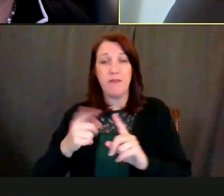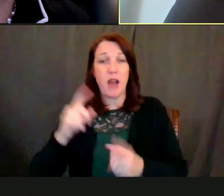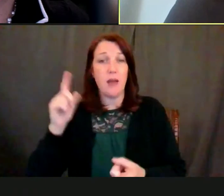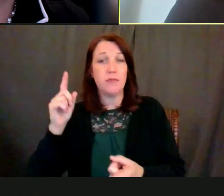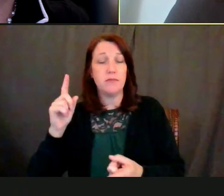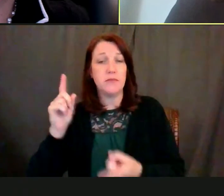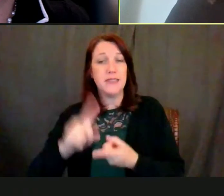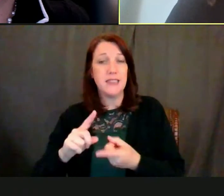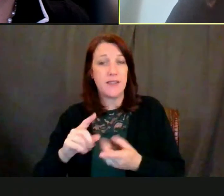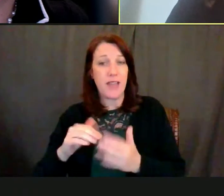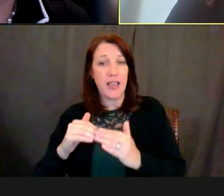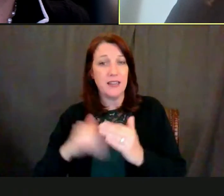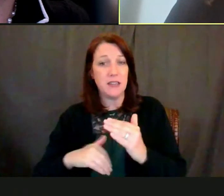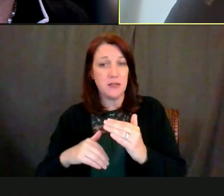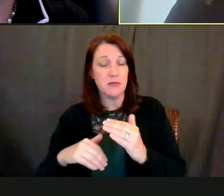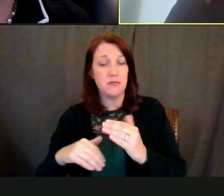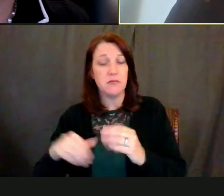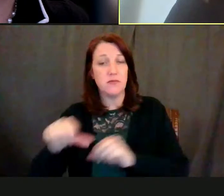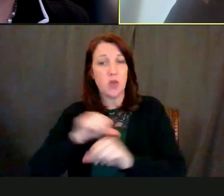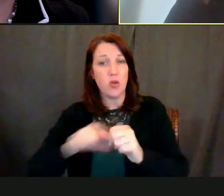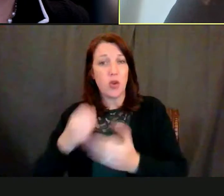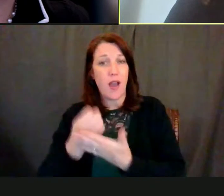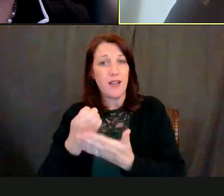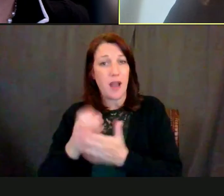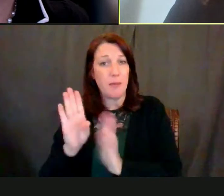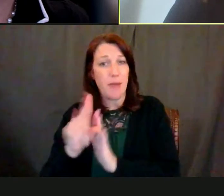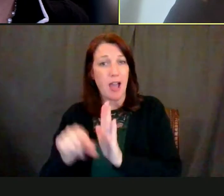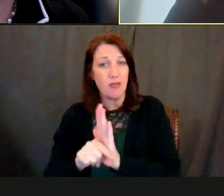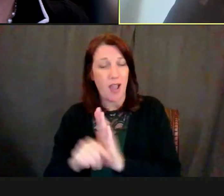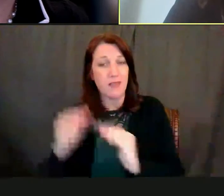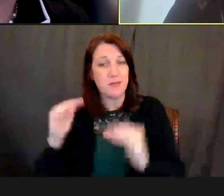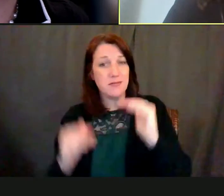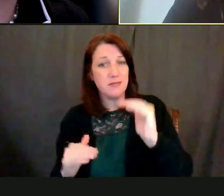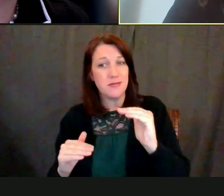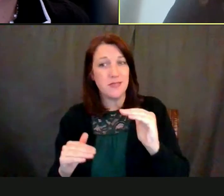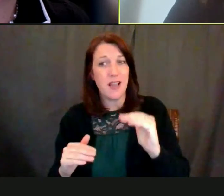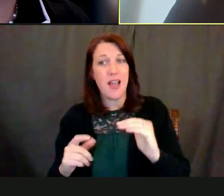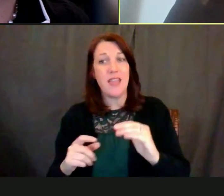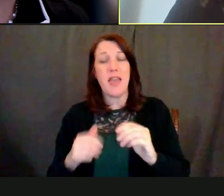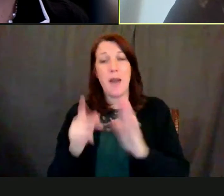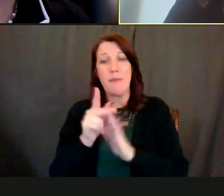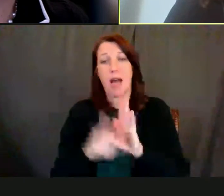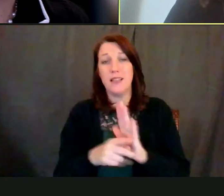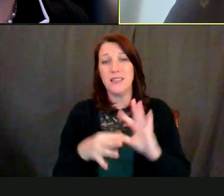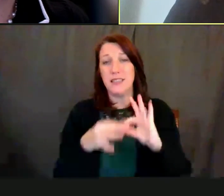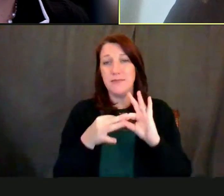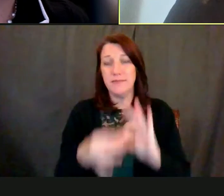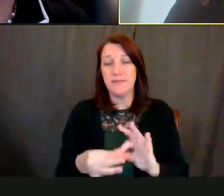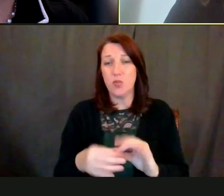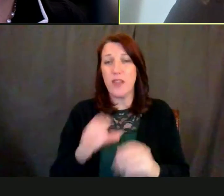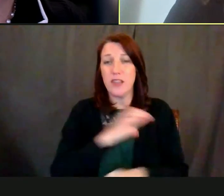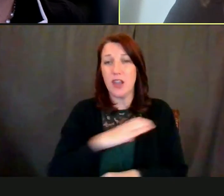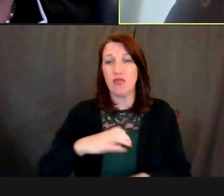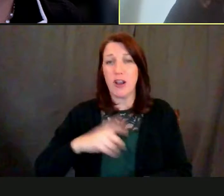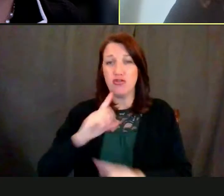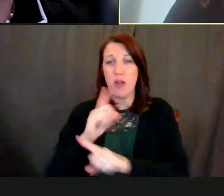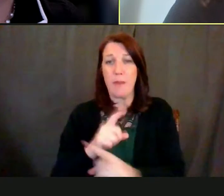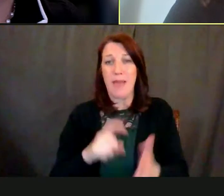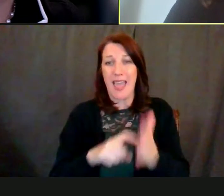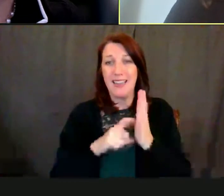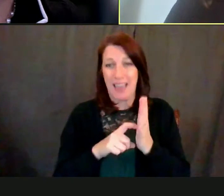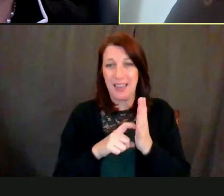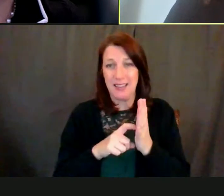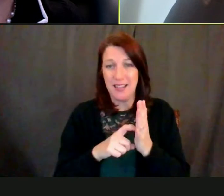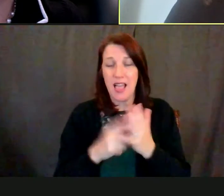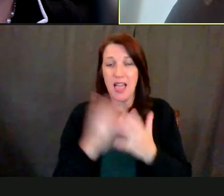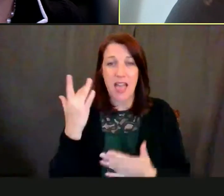others. This policy is specific to a congressional mandate for the inclusion of women and racial and ethnic minority groups,